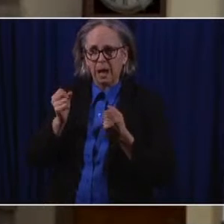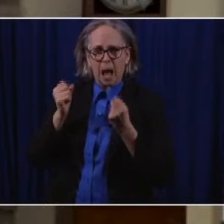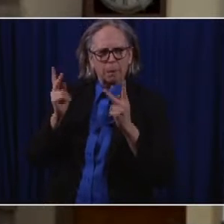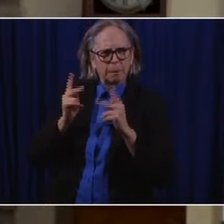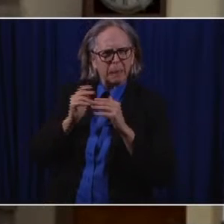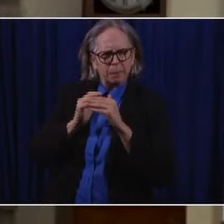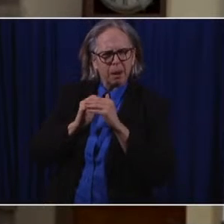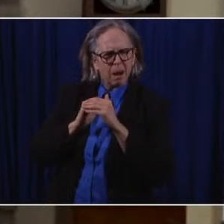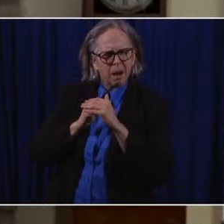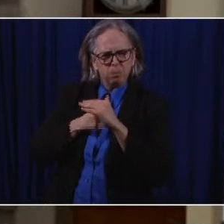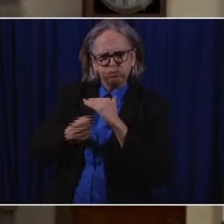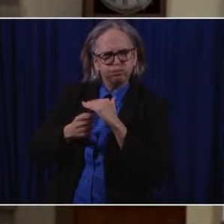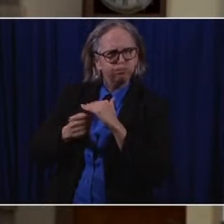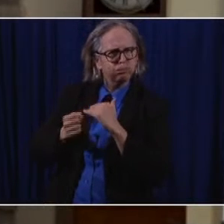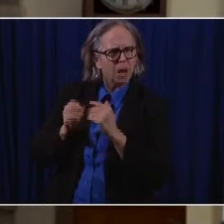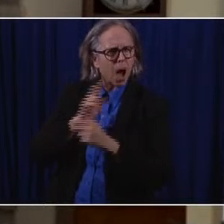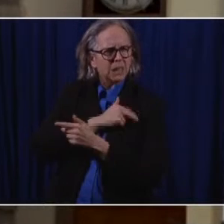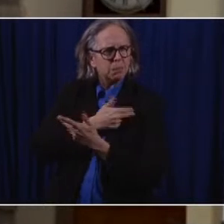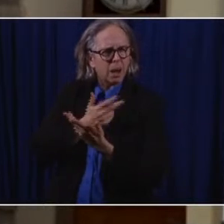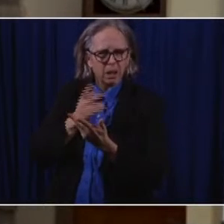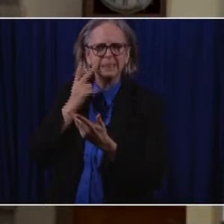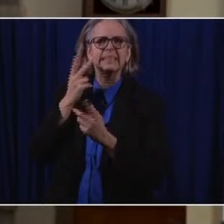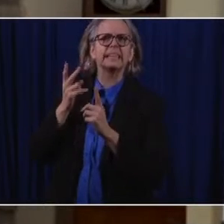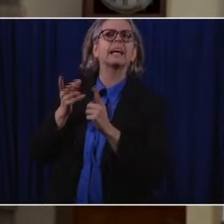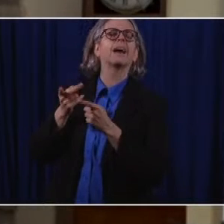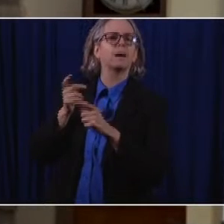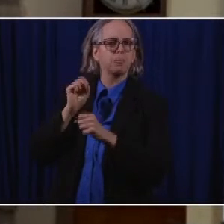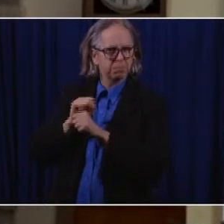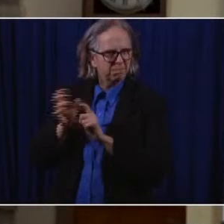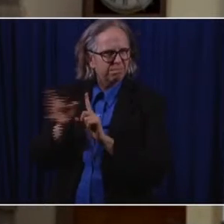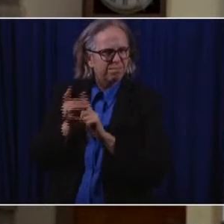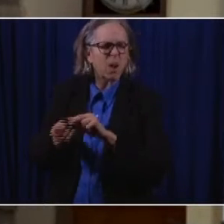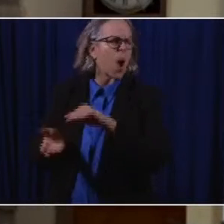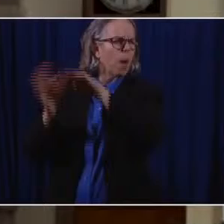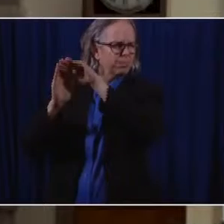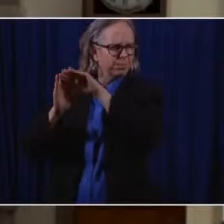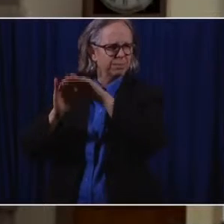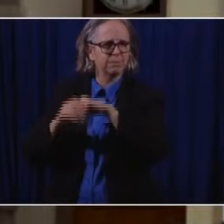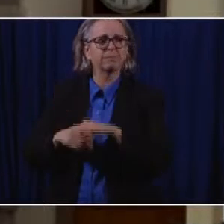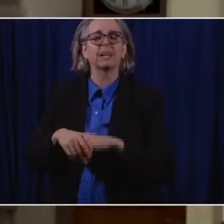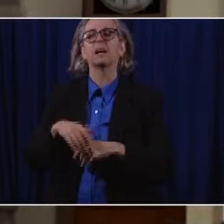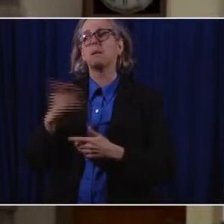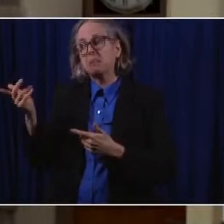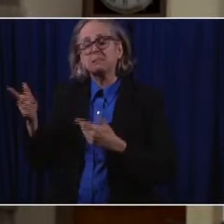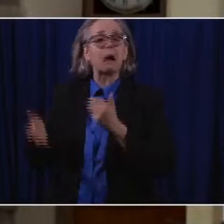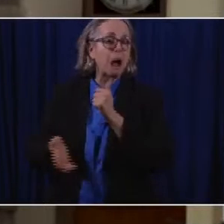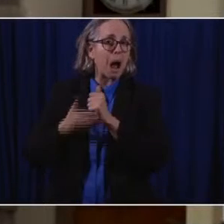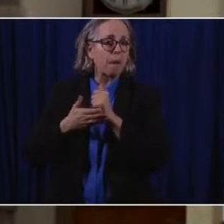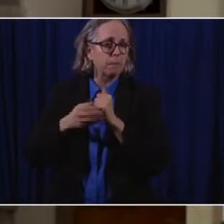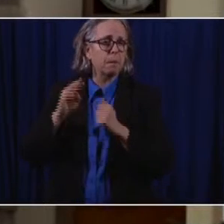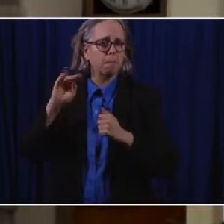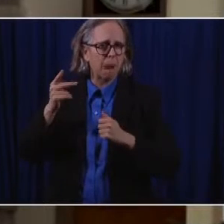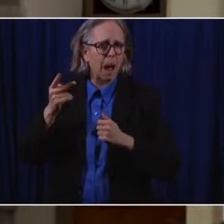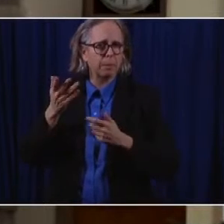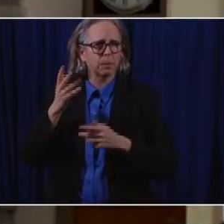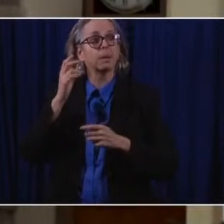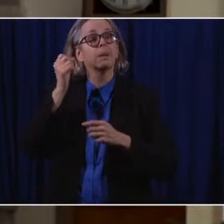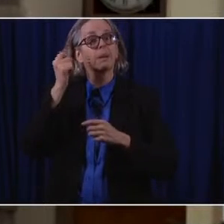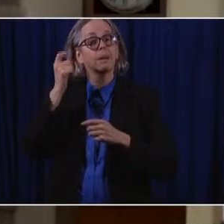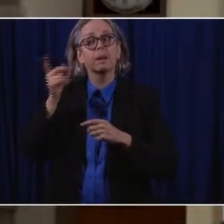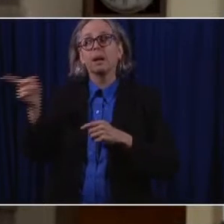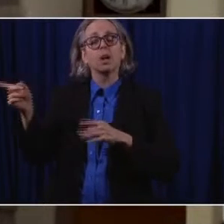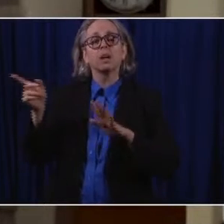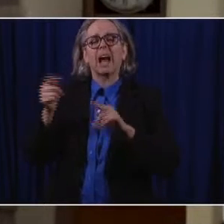in. The other thing to look at is what we're going to look at right now. And Eric, if we could go to the next slide. This is our